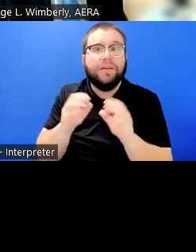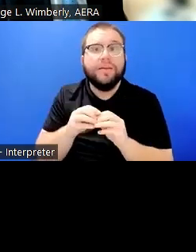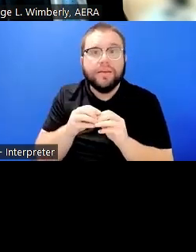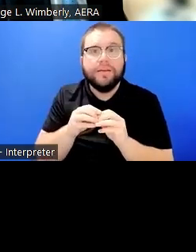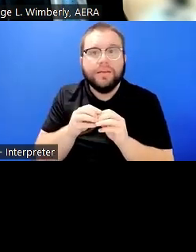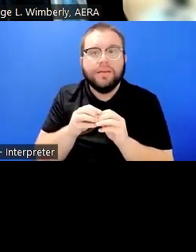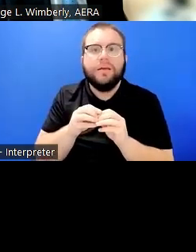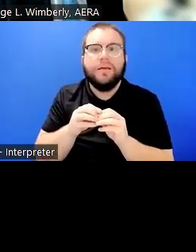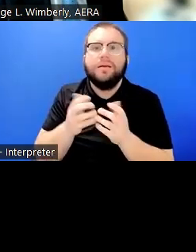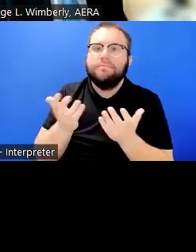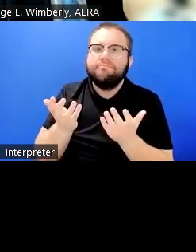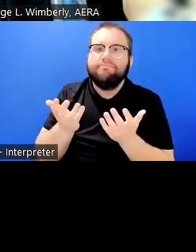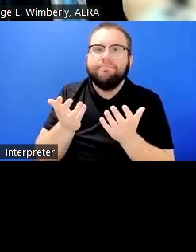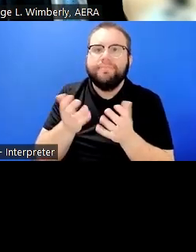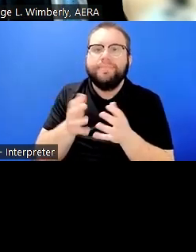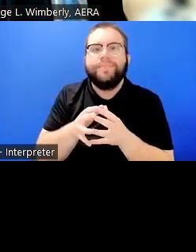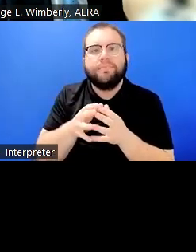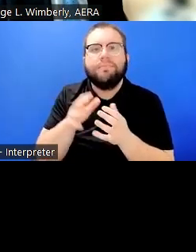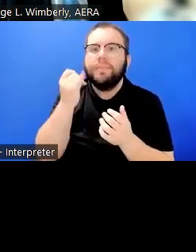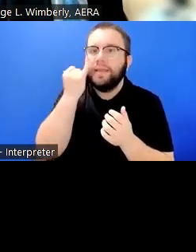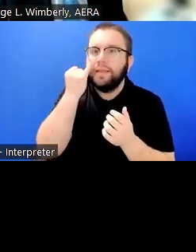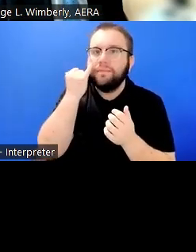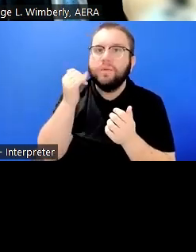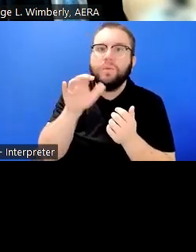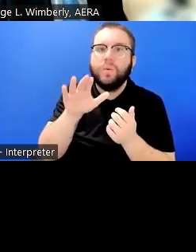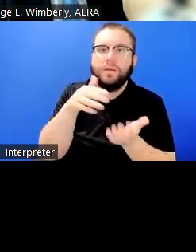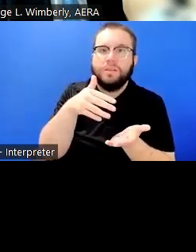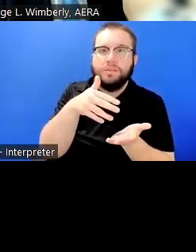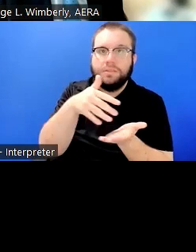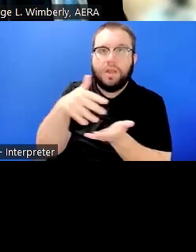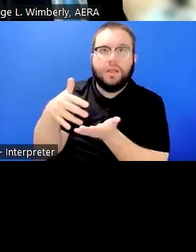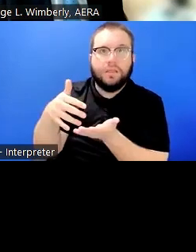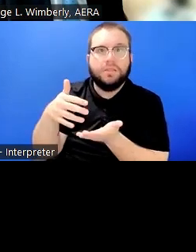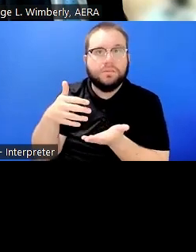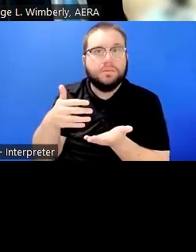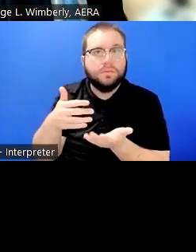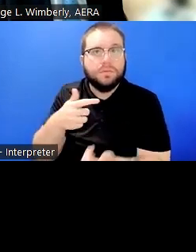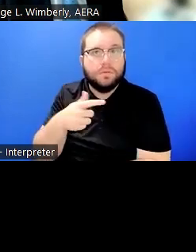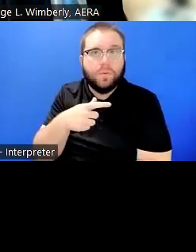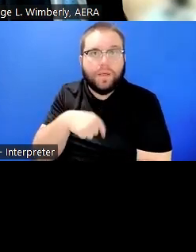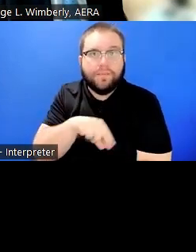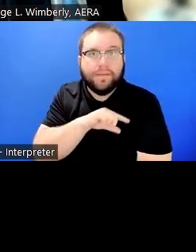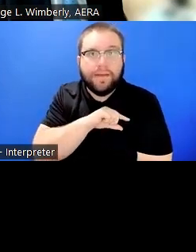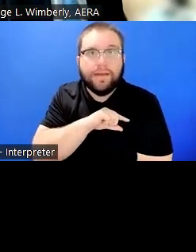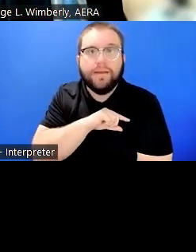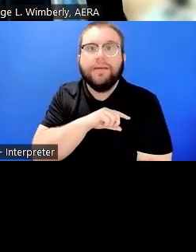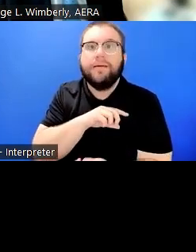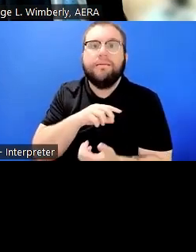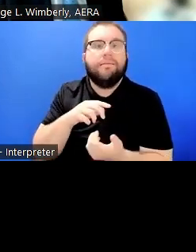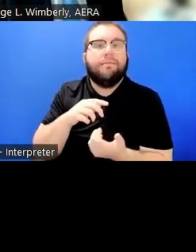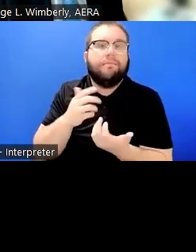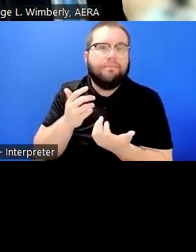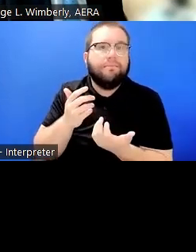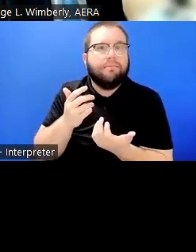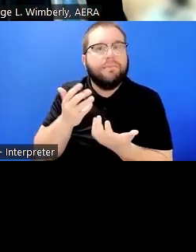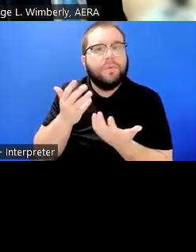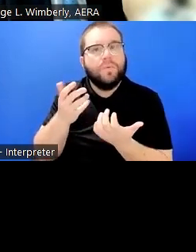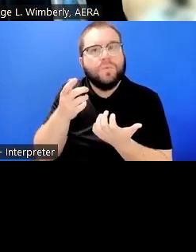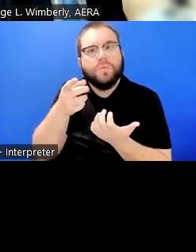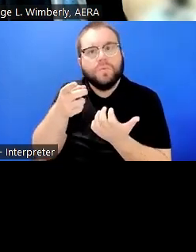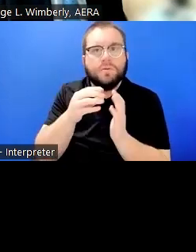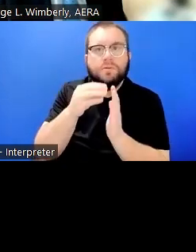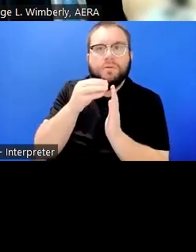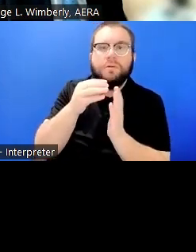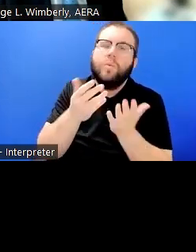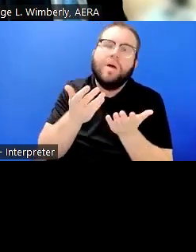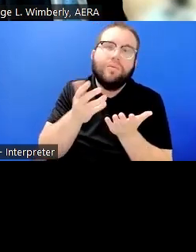That you are, that your study is eligible, and that you're doing something that's, I always like to think about this, the best proposals, the best studies